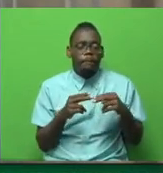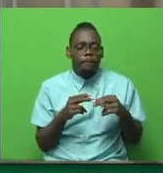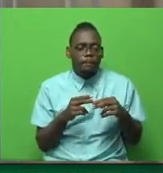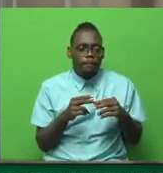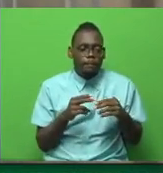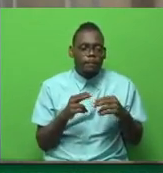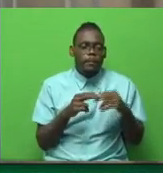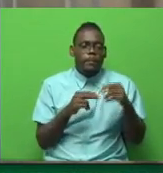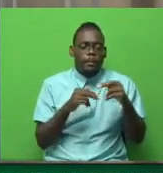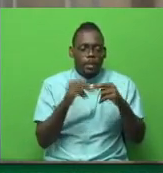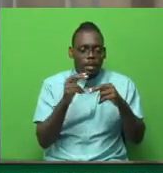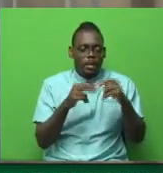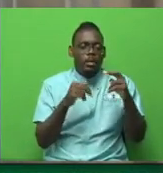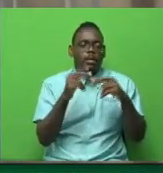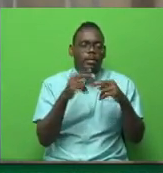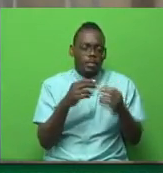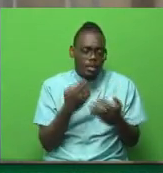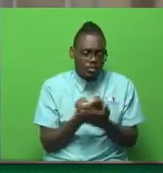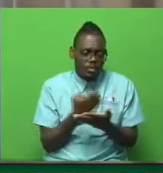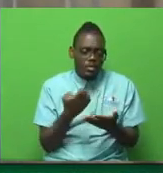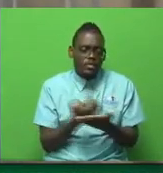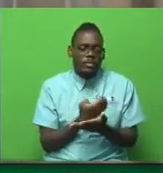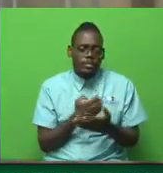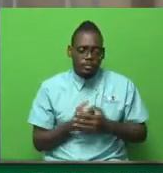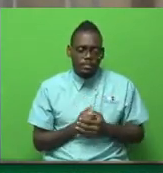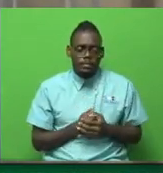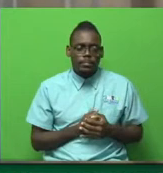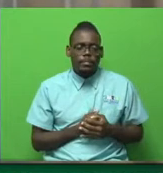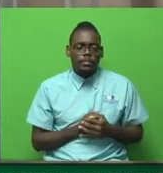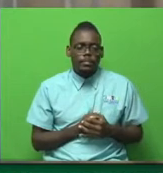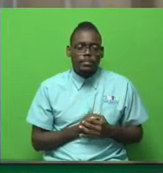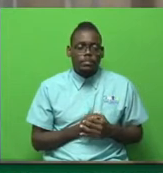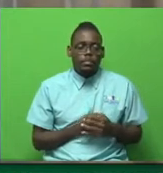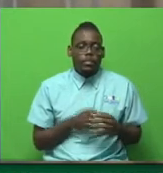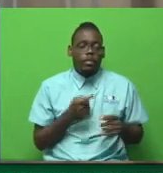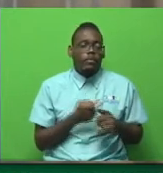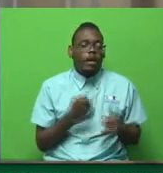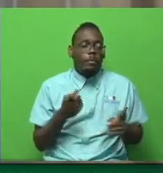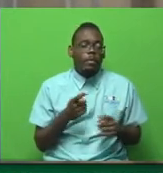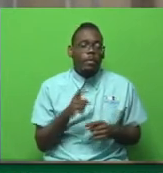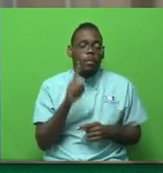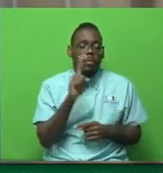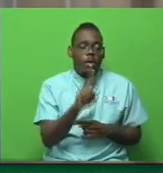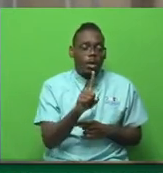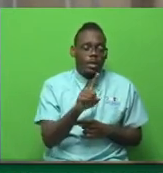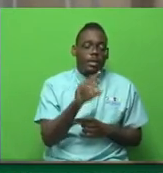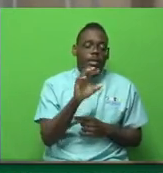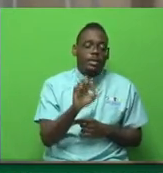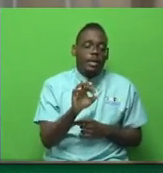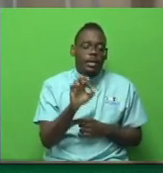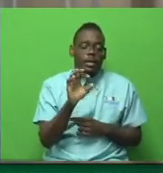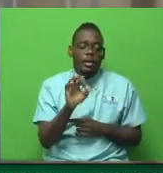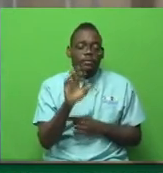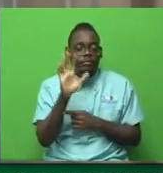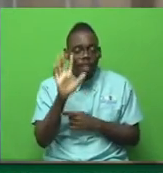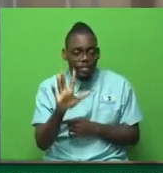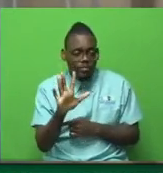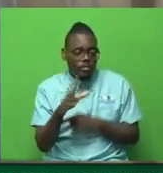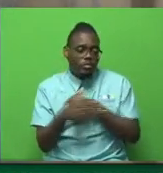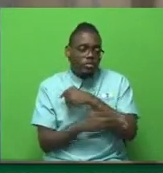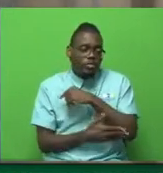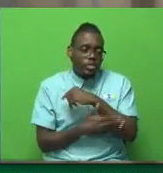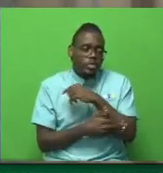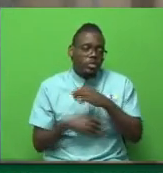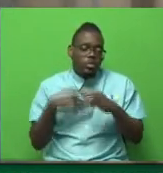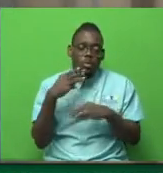the eighth worst performing economy out of 195 countries in the world do his own homework and come to